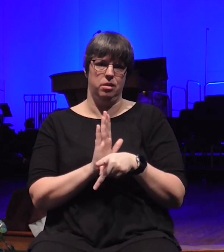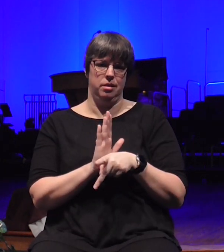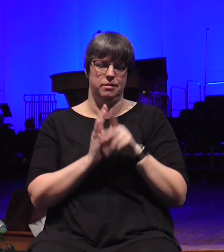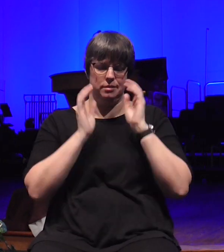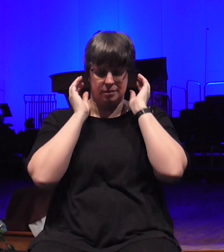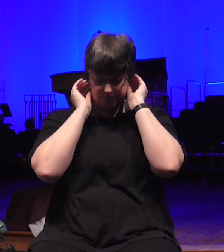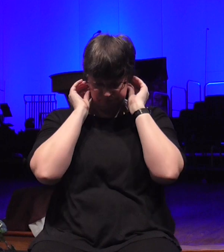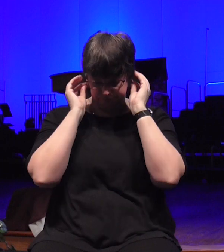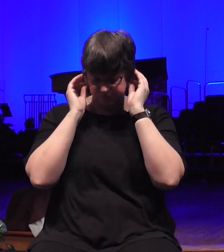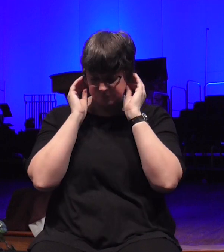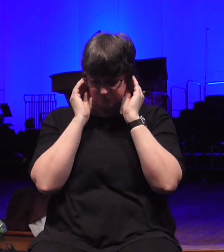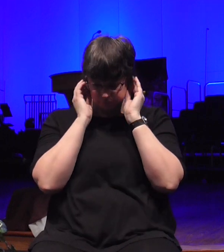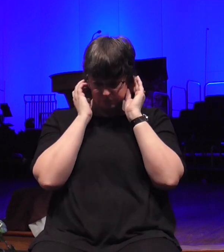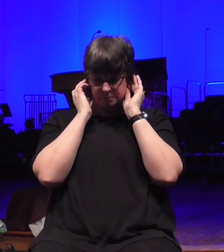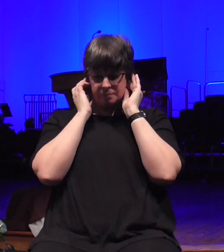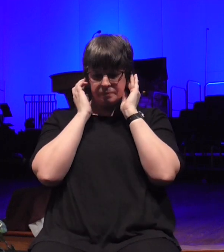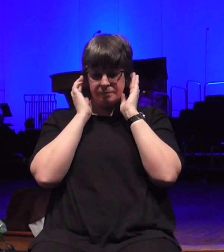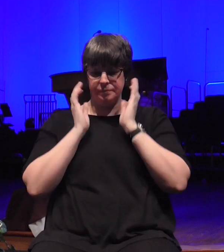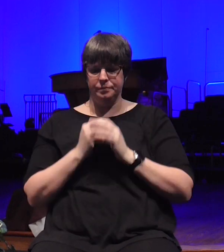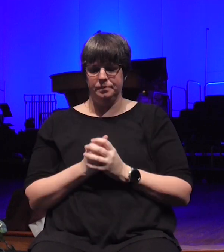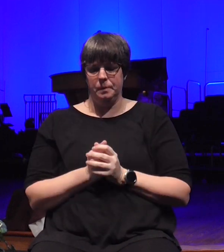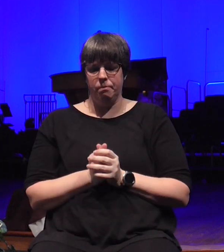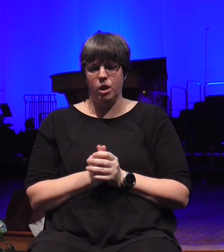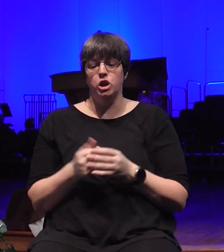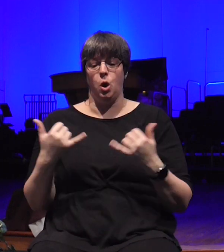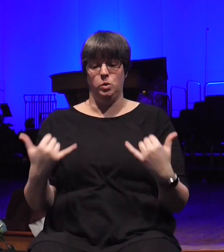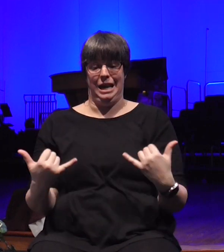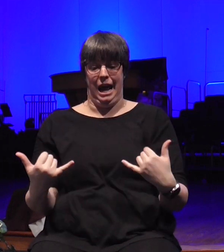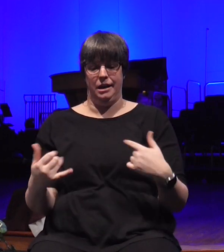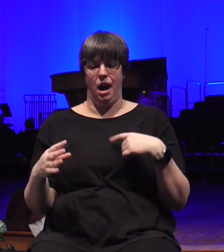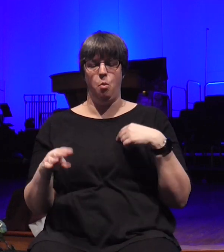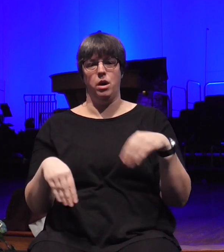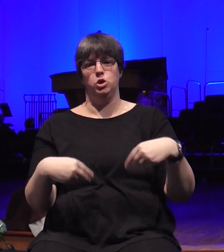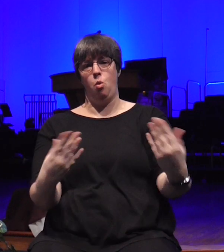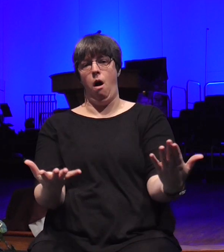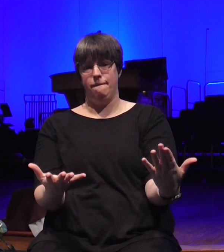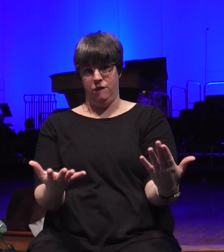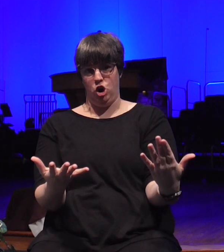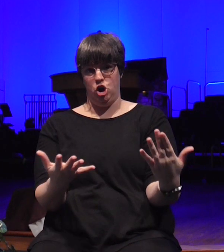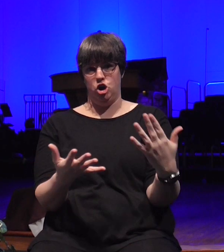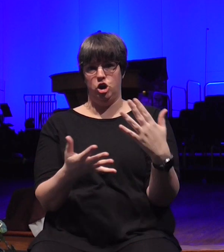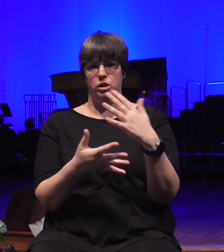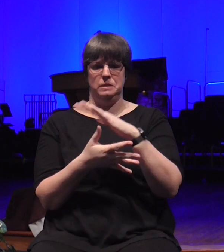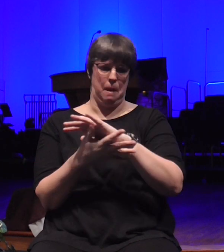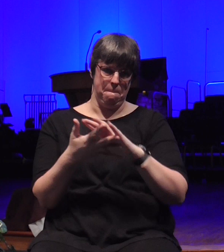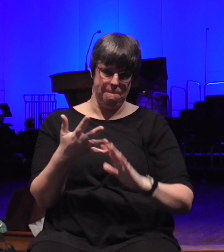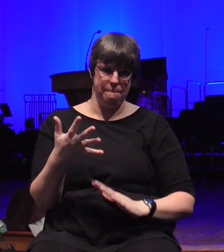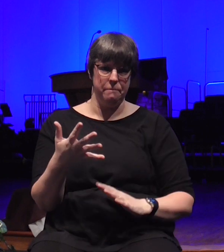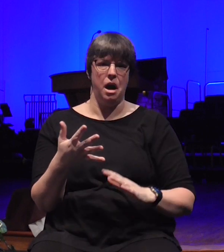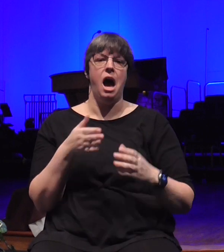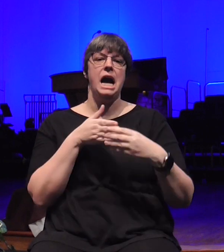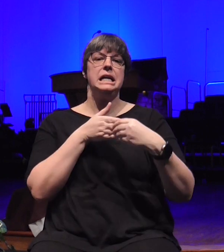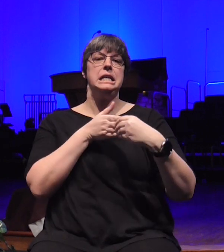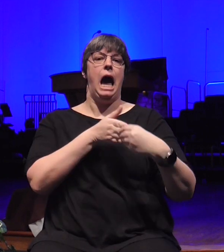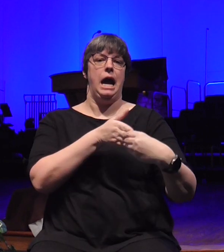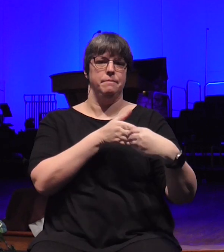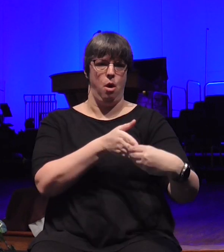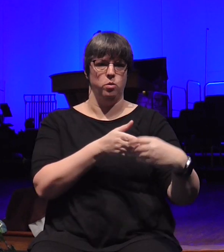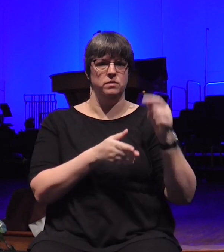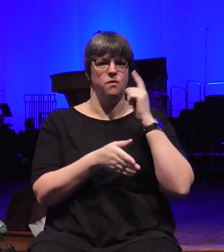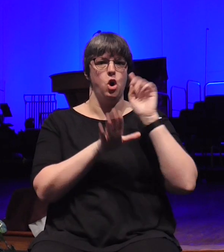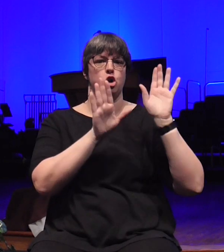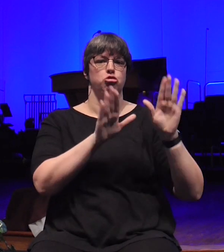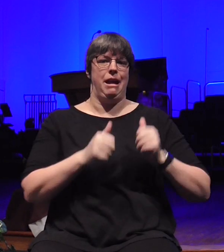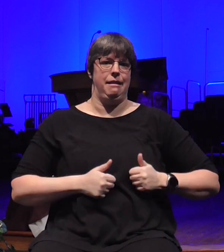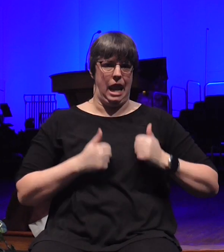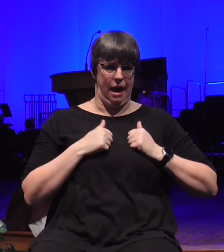spirit. So I want to offer you today some basic guideposts on the journey. Our topic is Guideposts for a Great